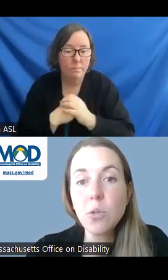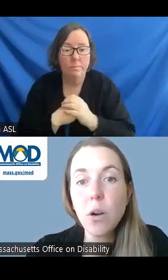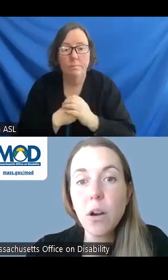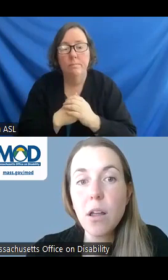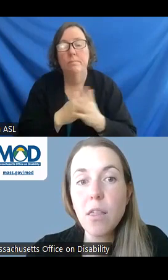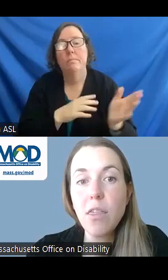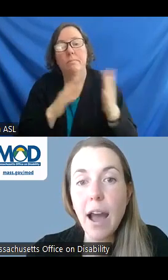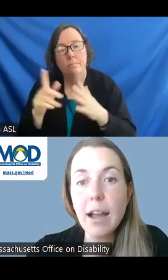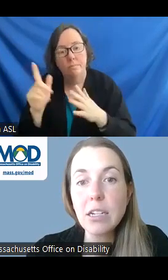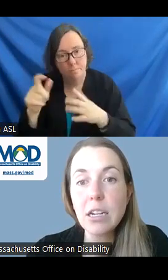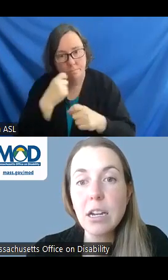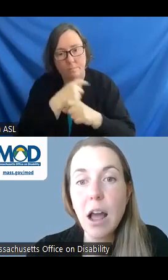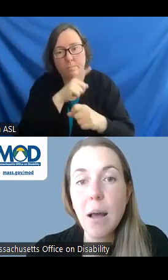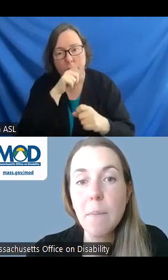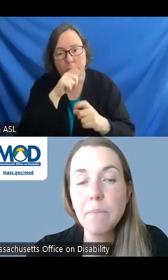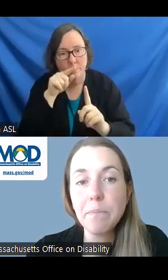Make sure that